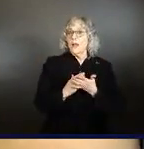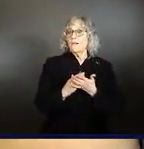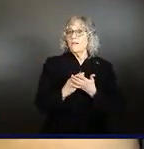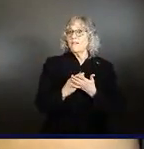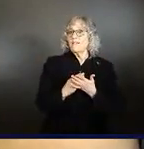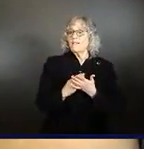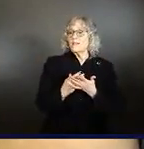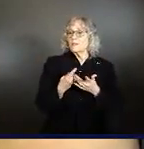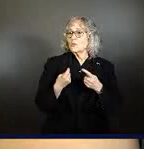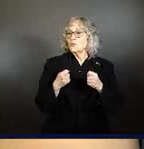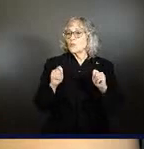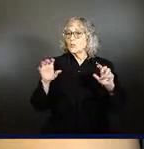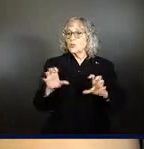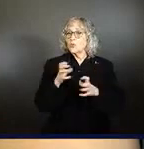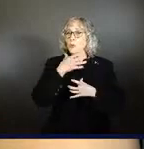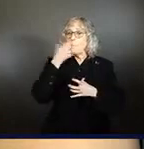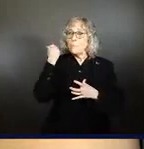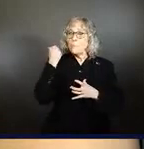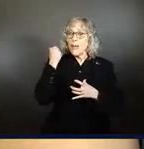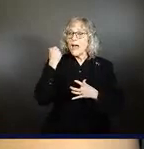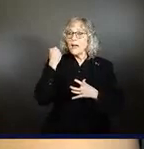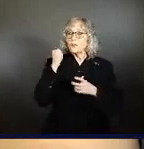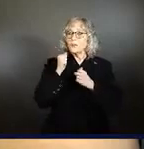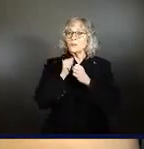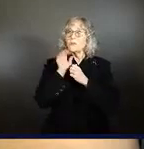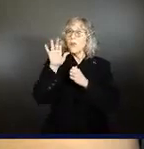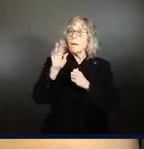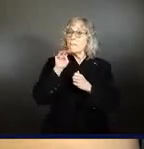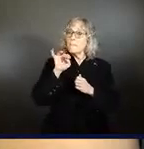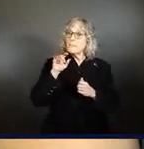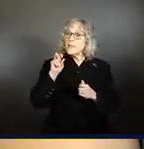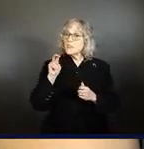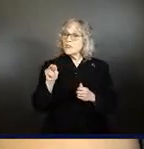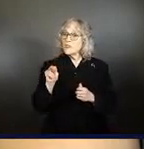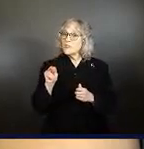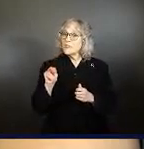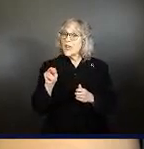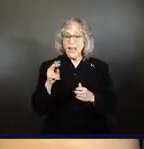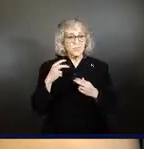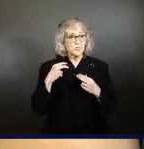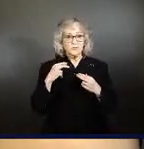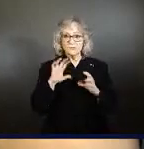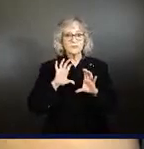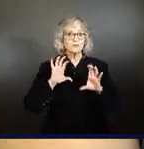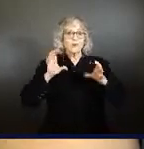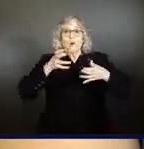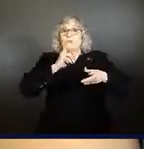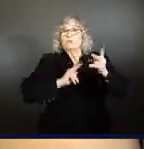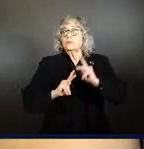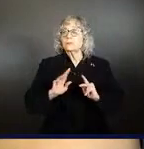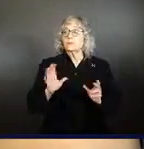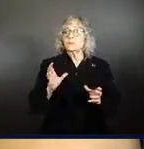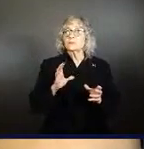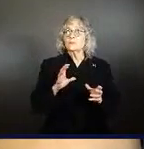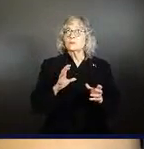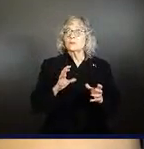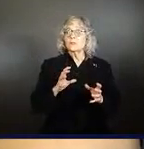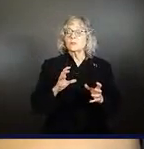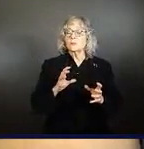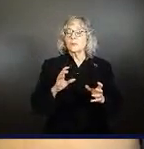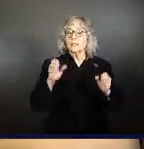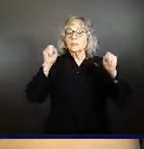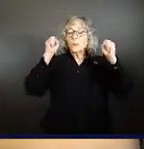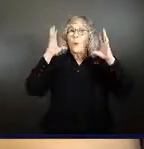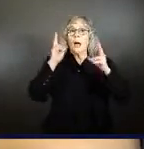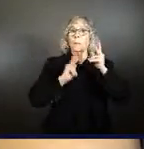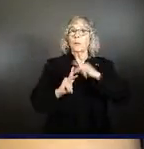trying to do the best by this mission, by humanity, to really wow people, and